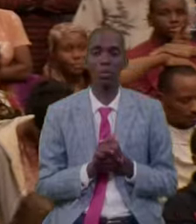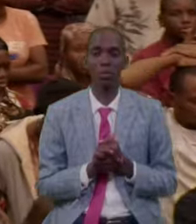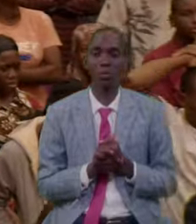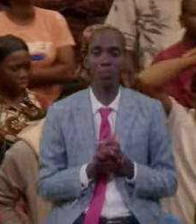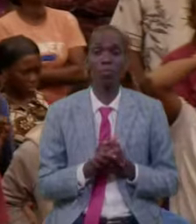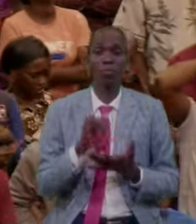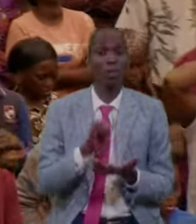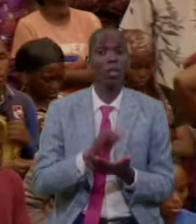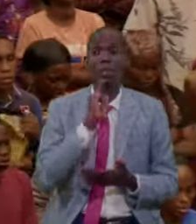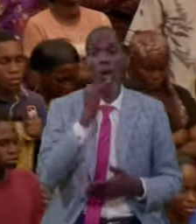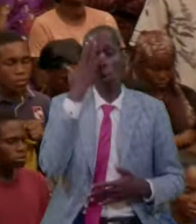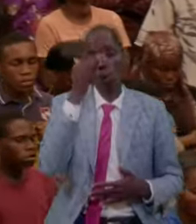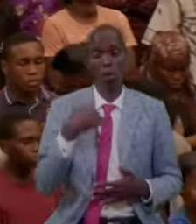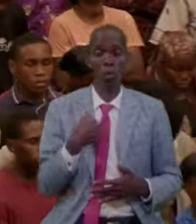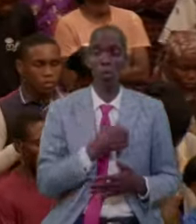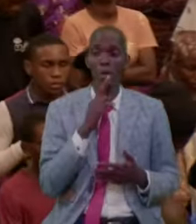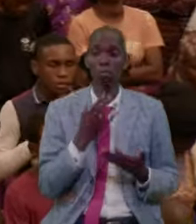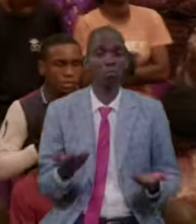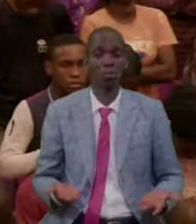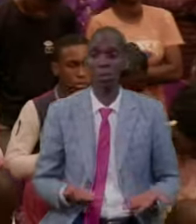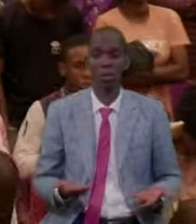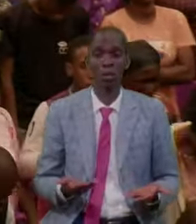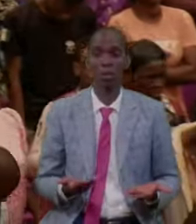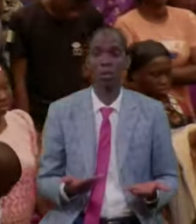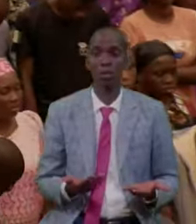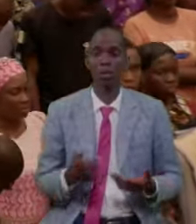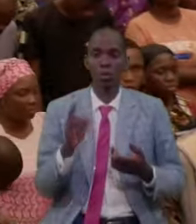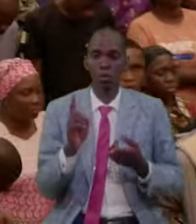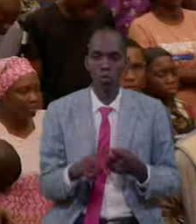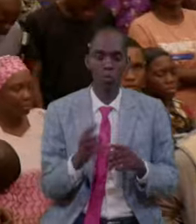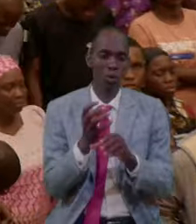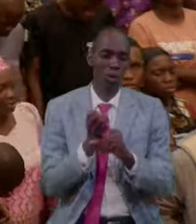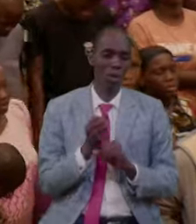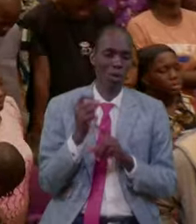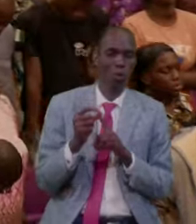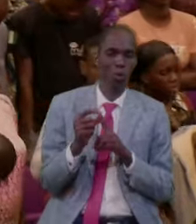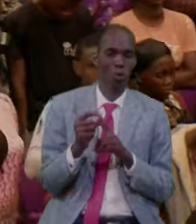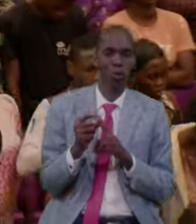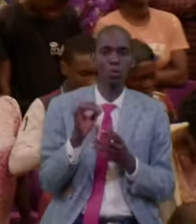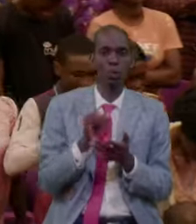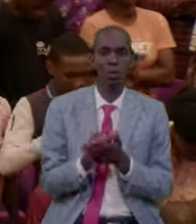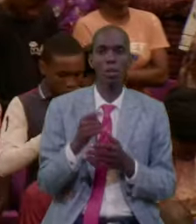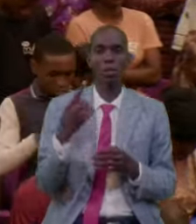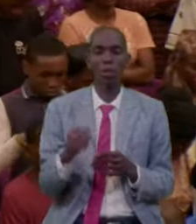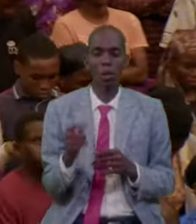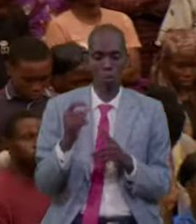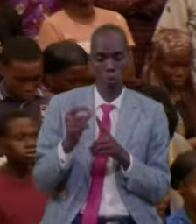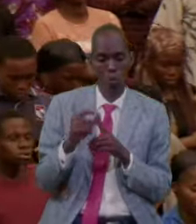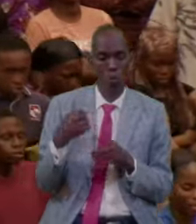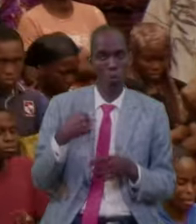That's why we came, so that the word can make a change